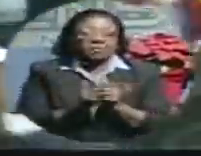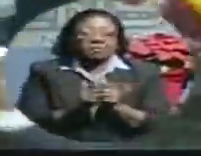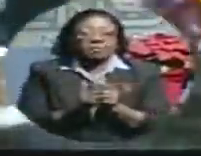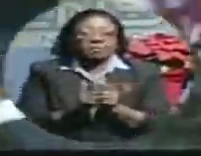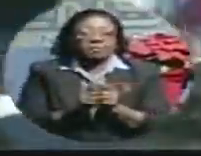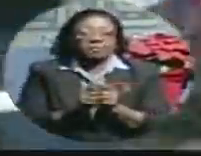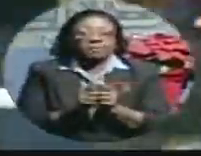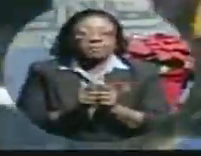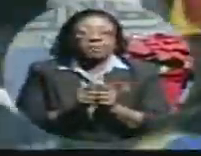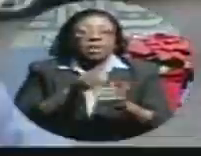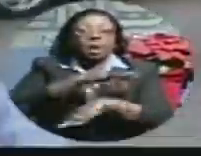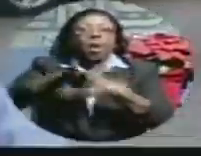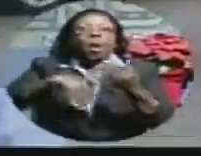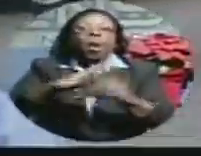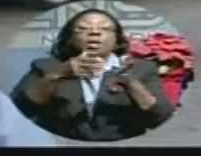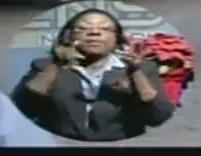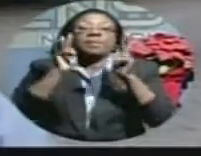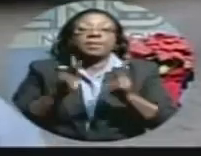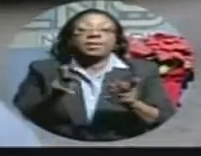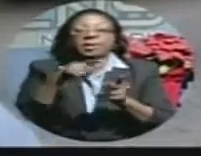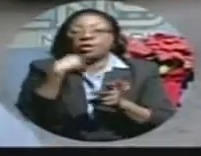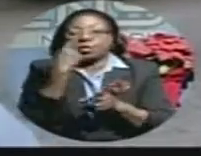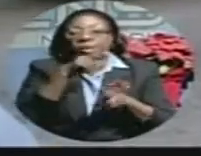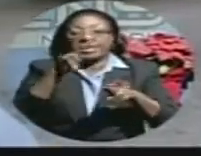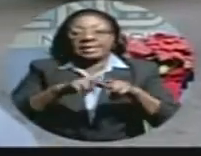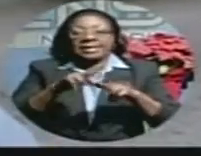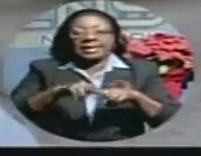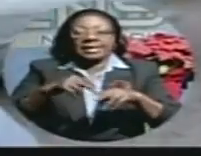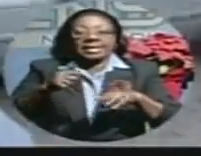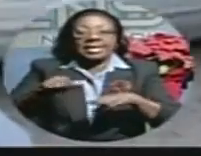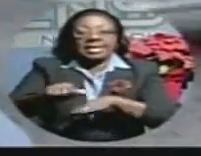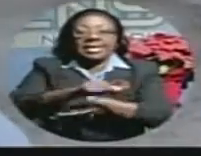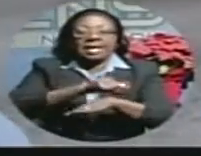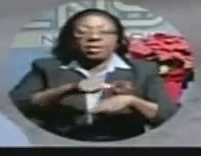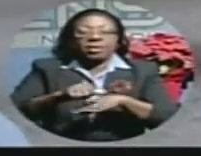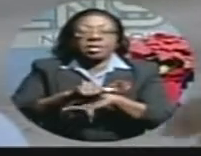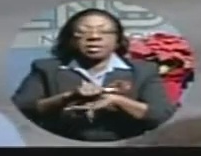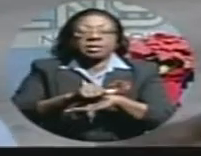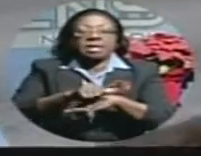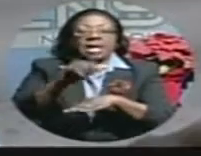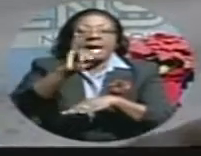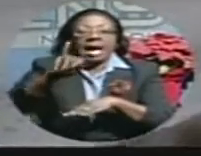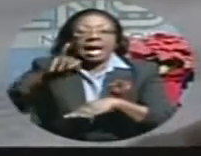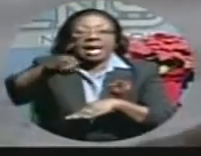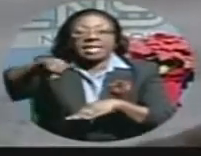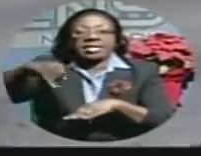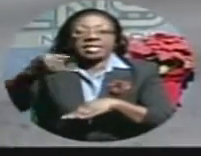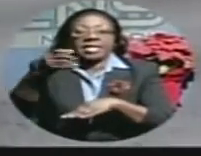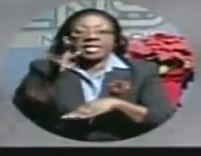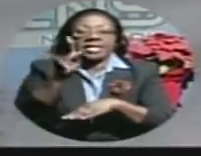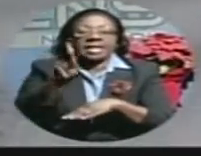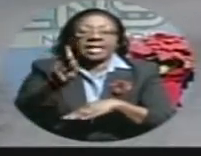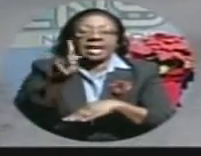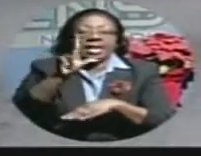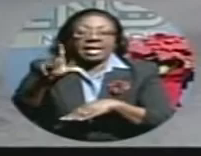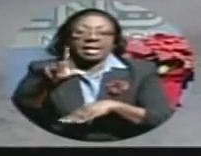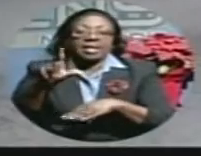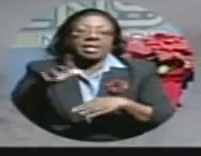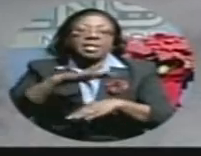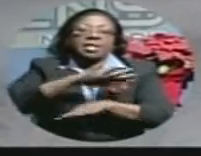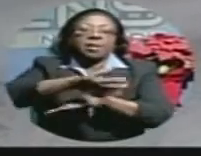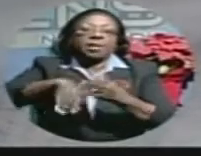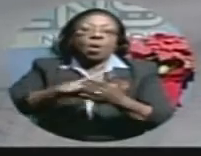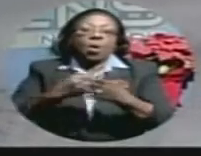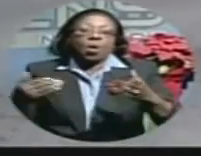that. All of the persons who are sitting in sections I, J, K, and L, they will all